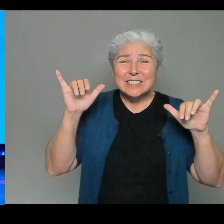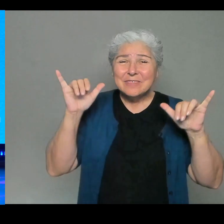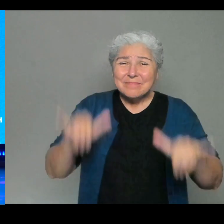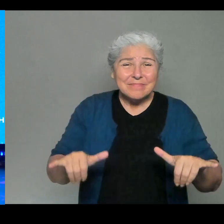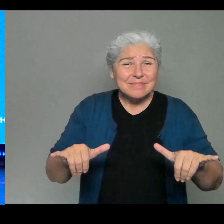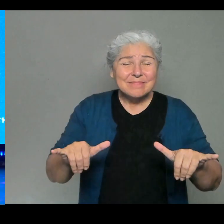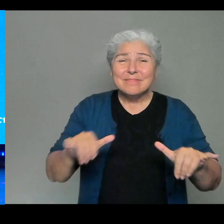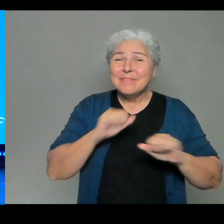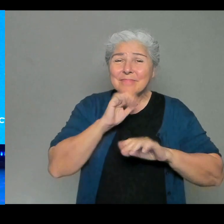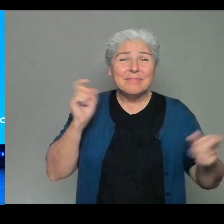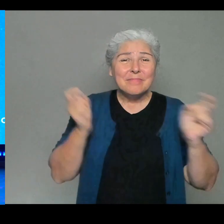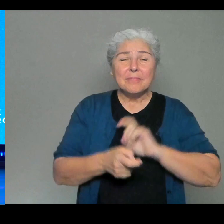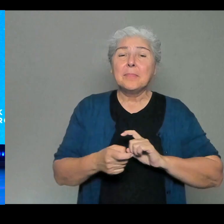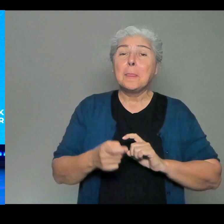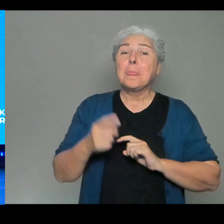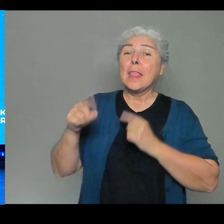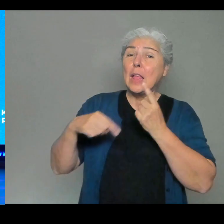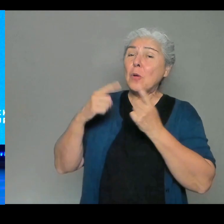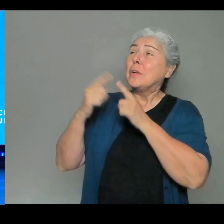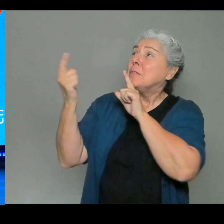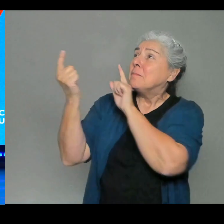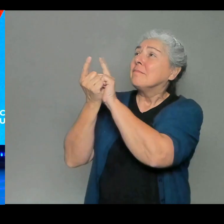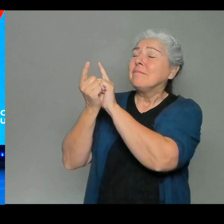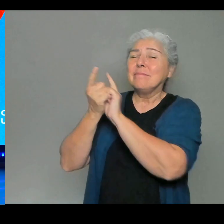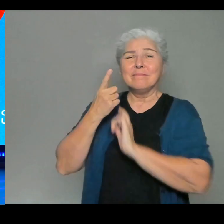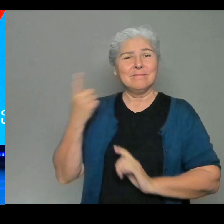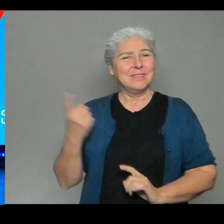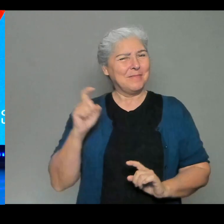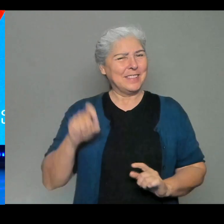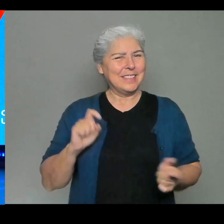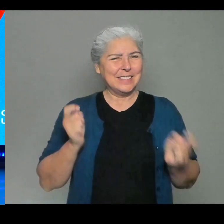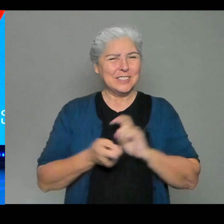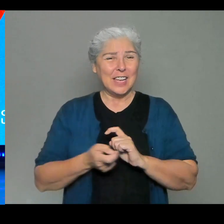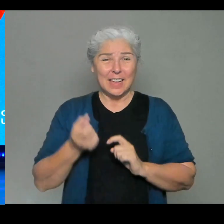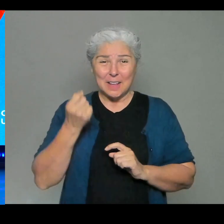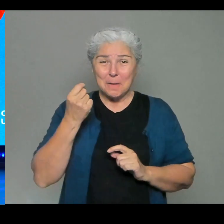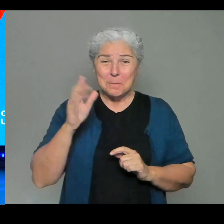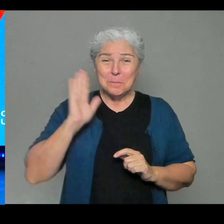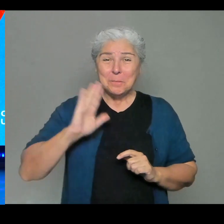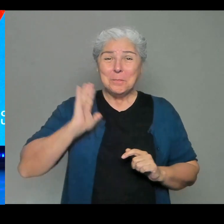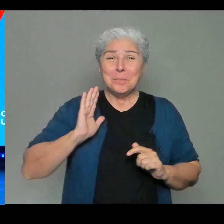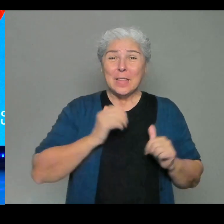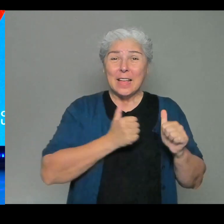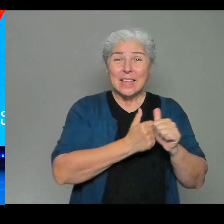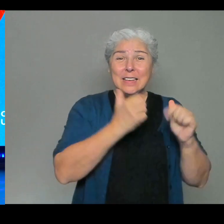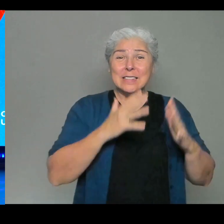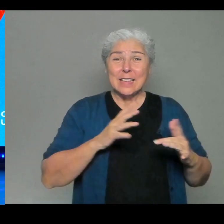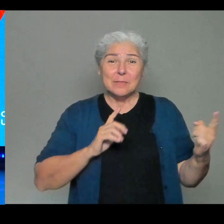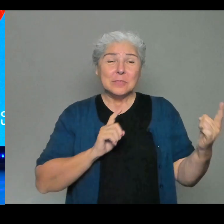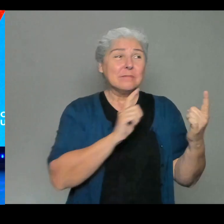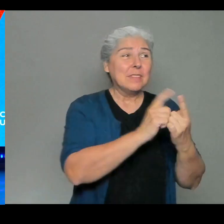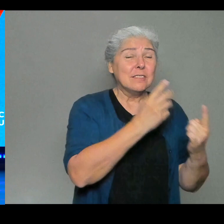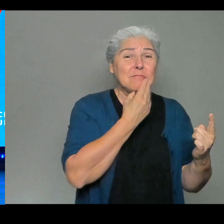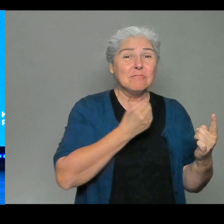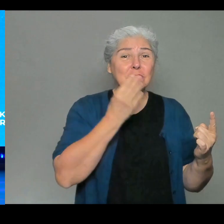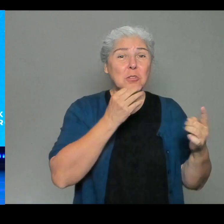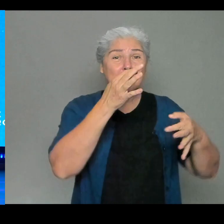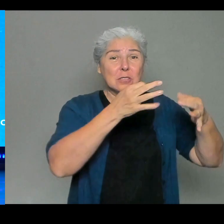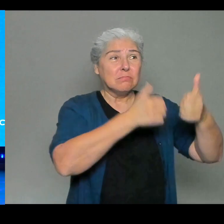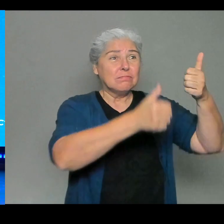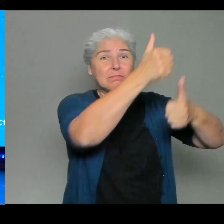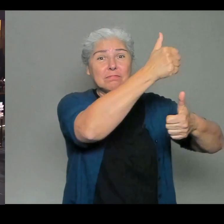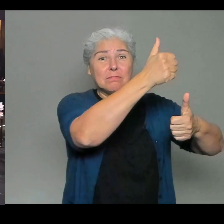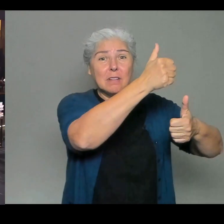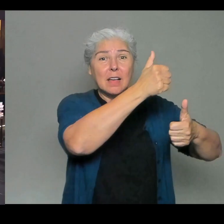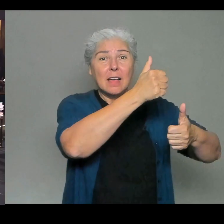God, something has to change when you meet God. Amen? And when the disciples were confronted by the Sanhedrin, they said,